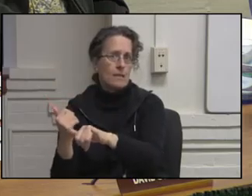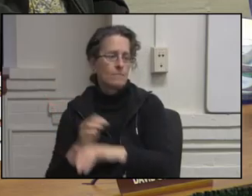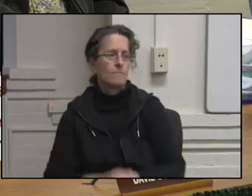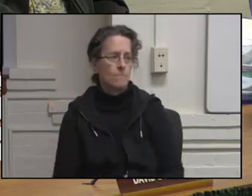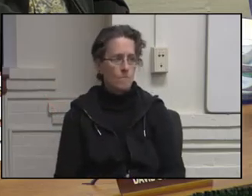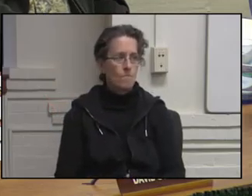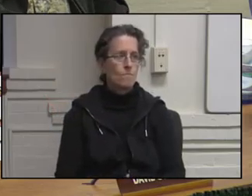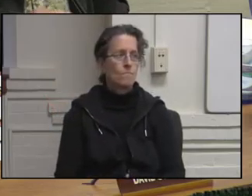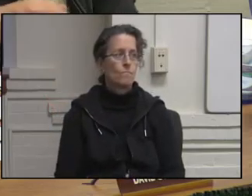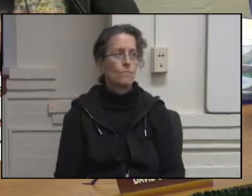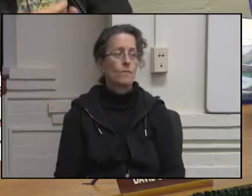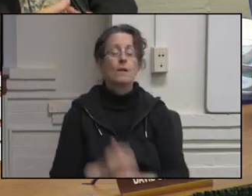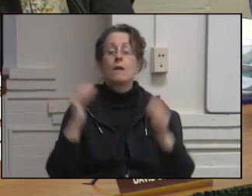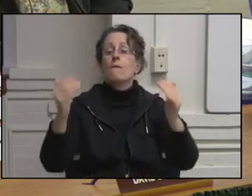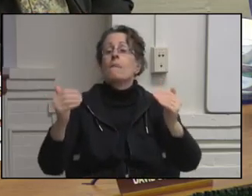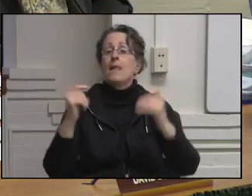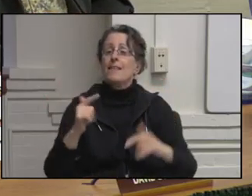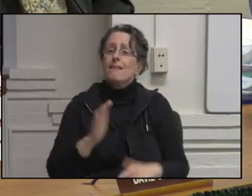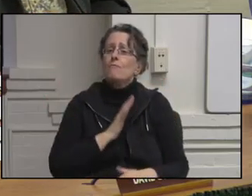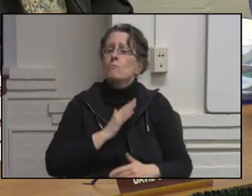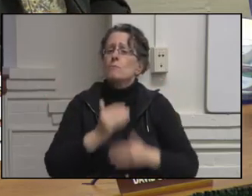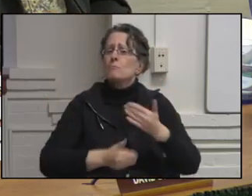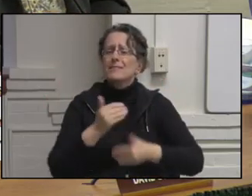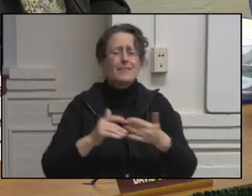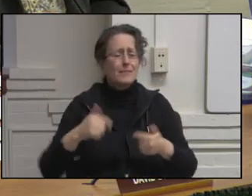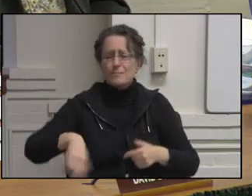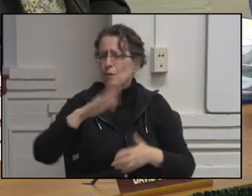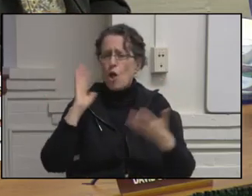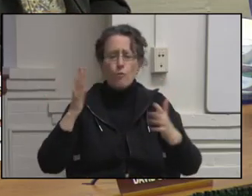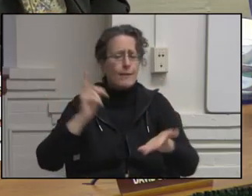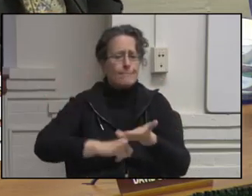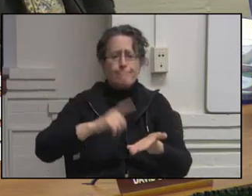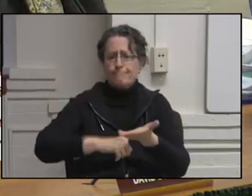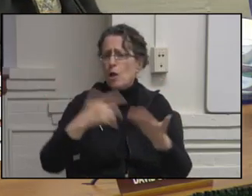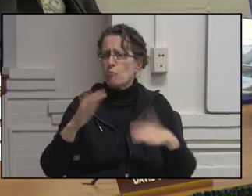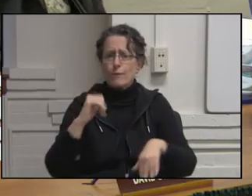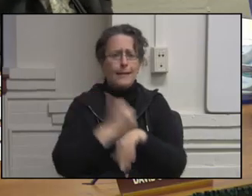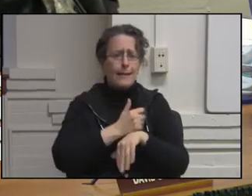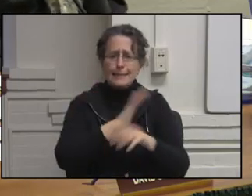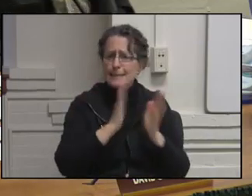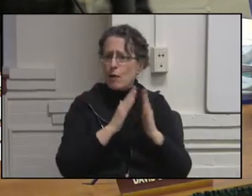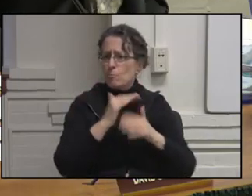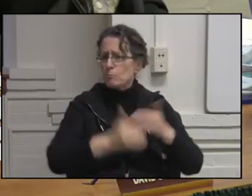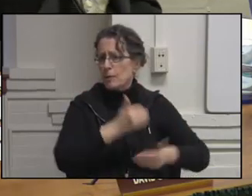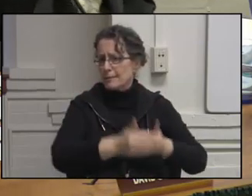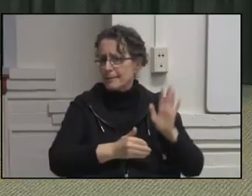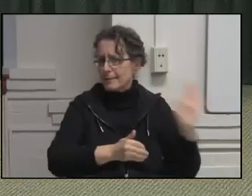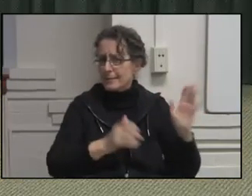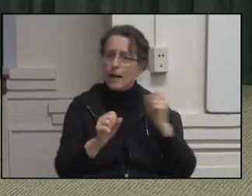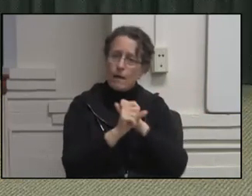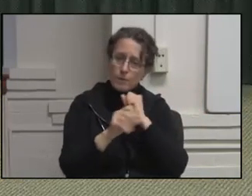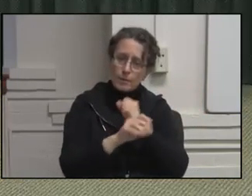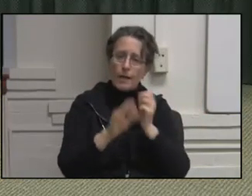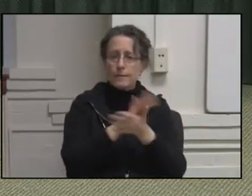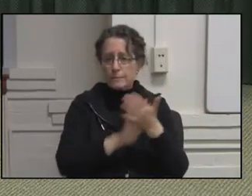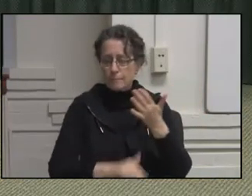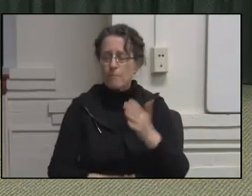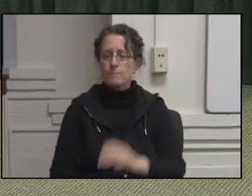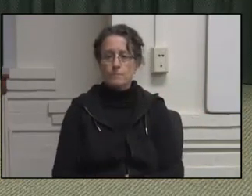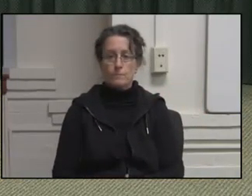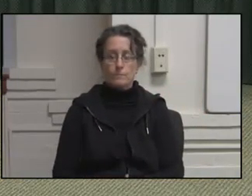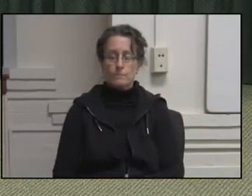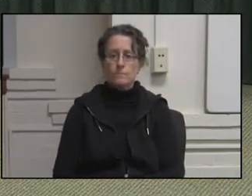And then there's the formal process that we already talked about, you know, is kind of in place. So, if it's appropriate, I'd like to speak to the decision-making process